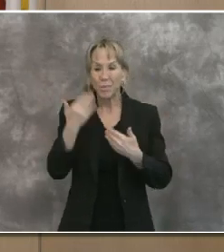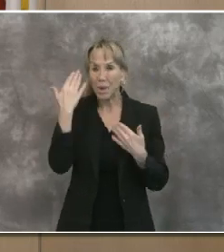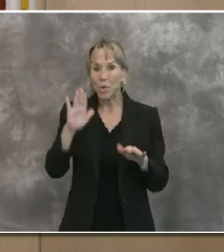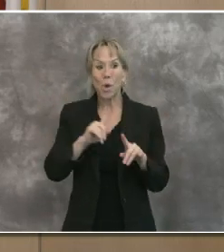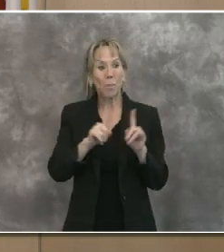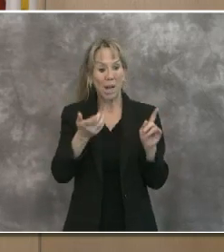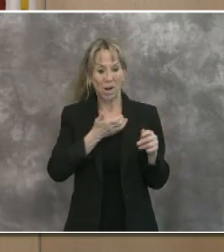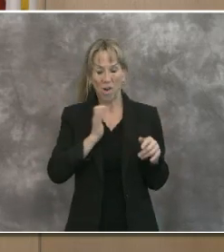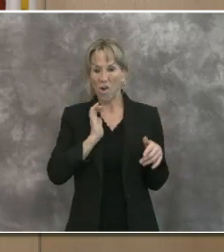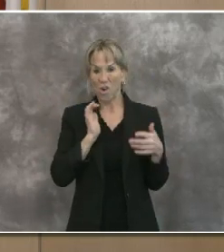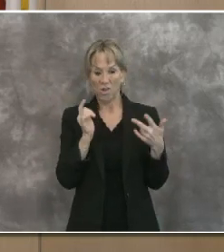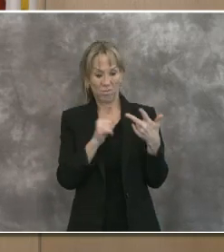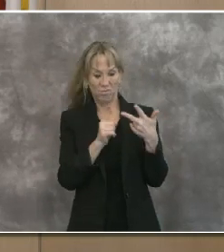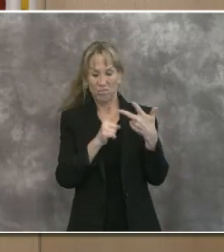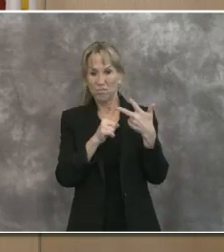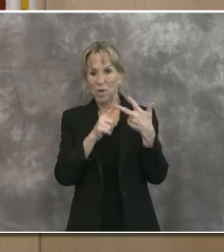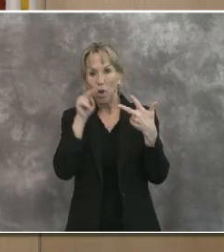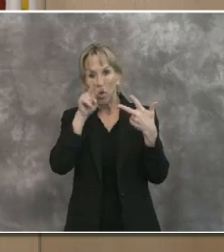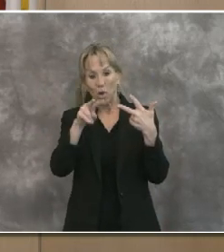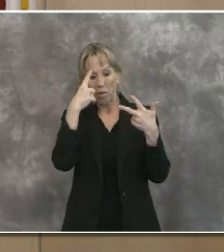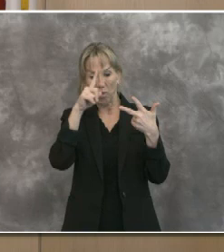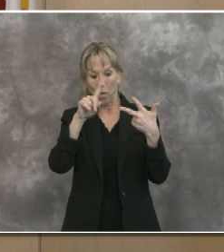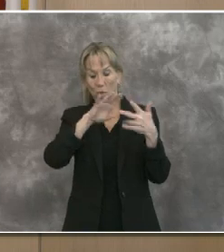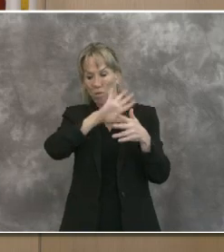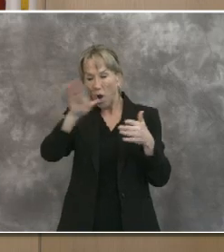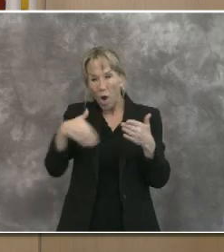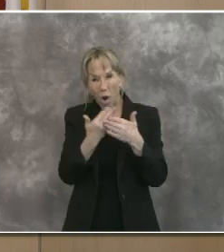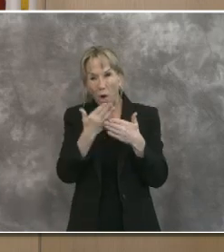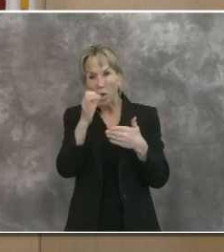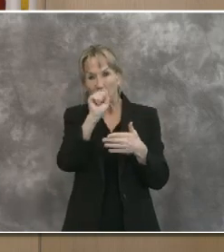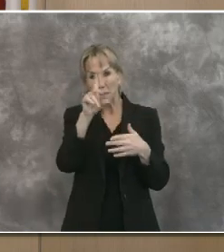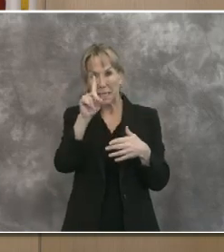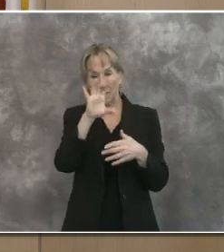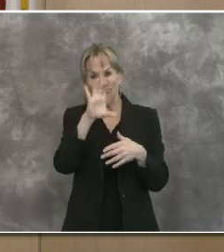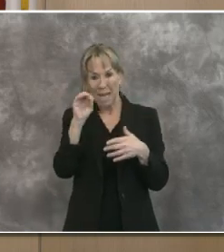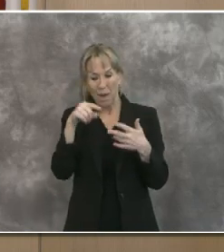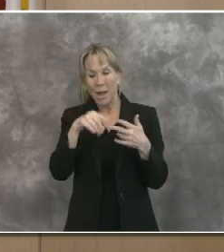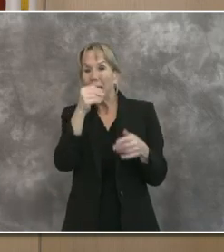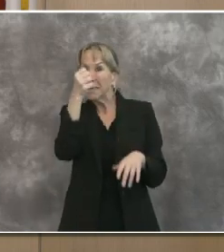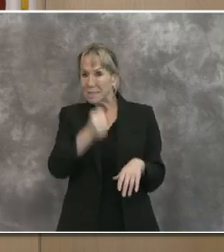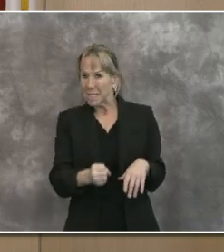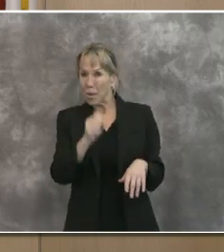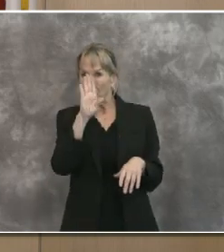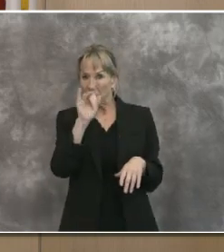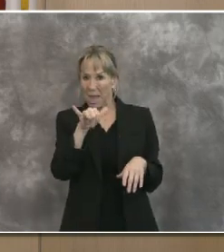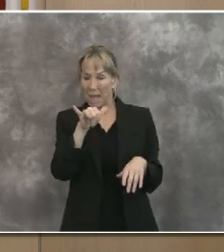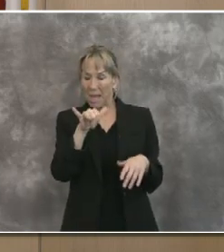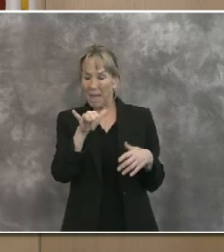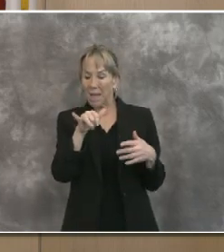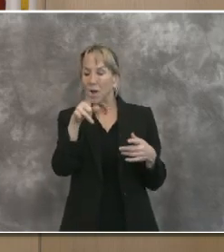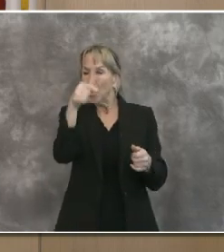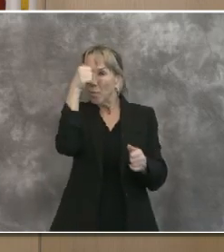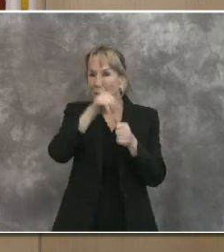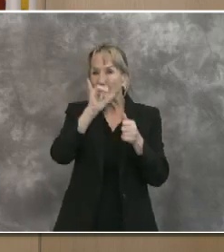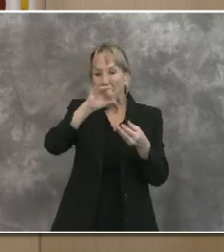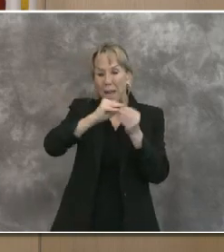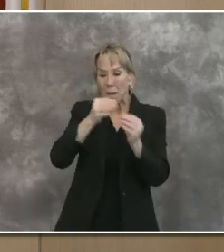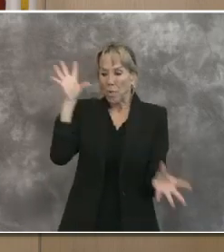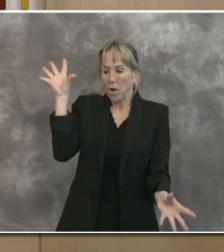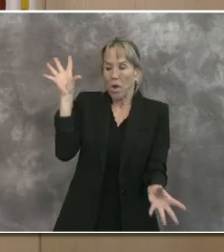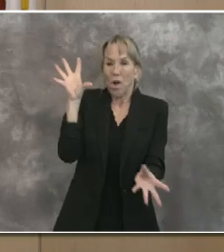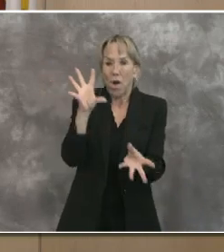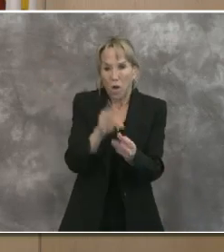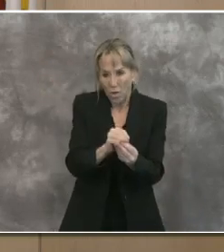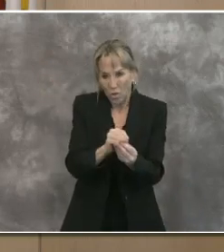day, not only for the entire county, but also in the South Bay area. So we look at those